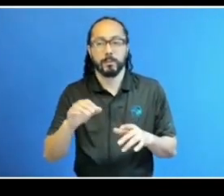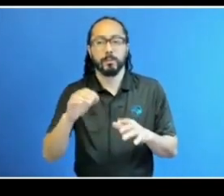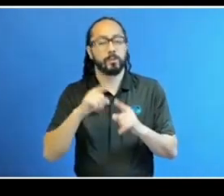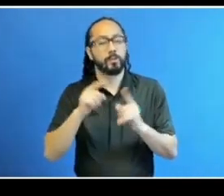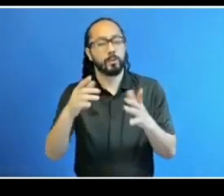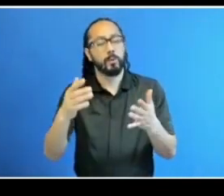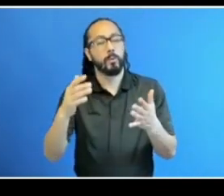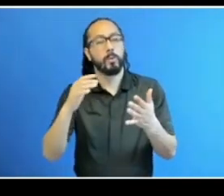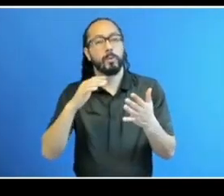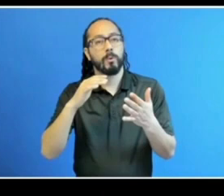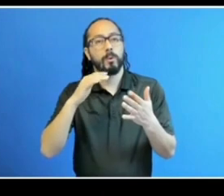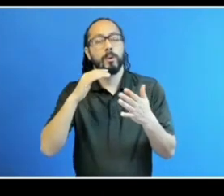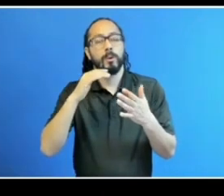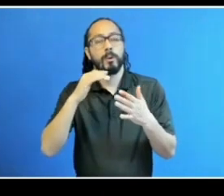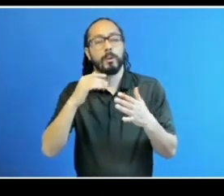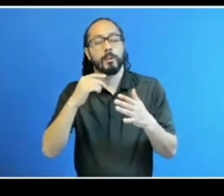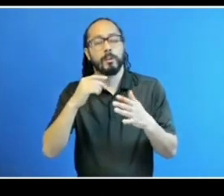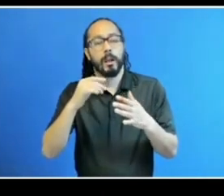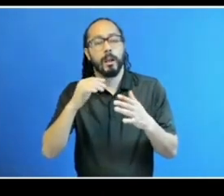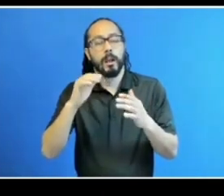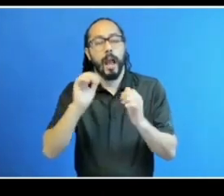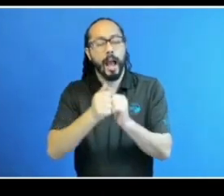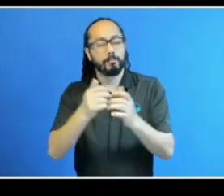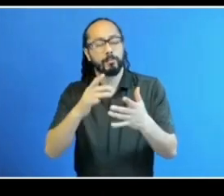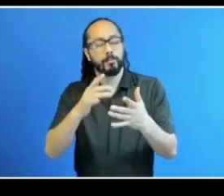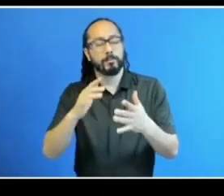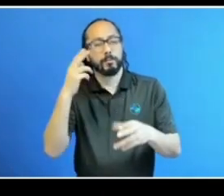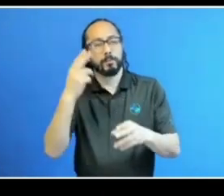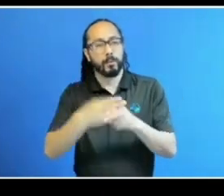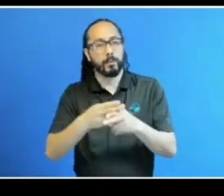about Creations by Kemi?